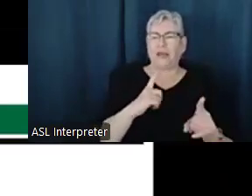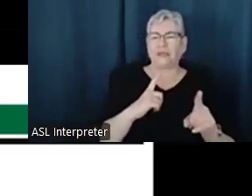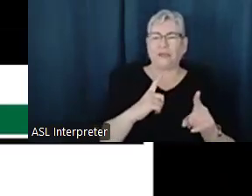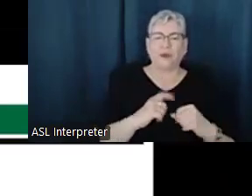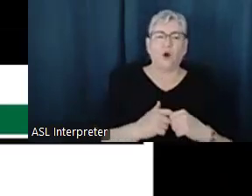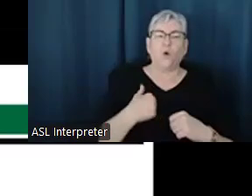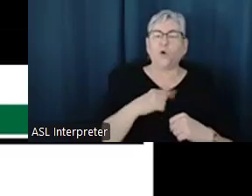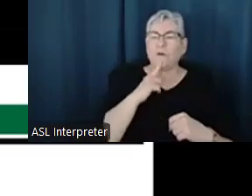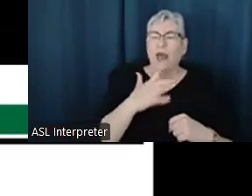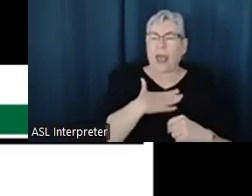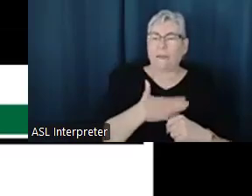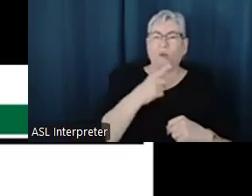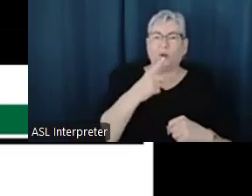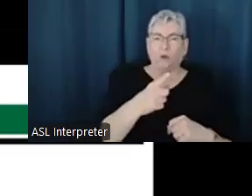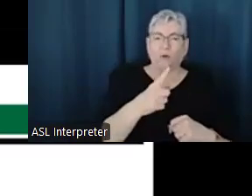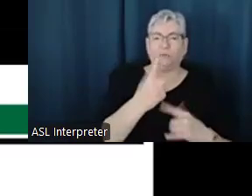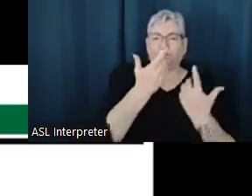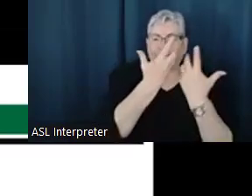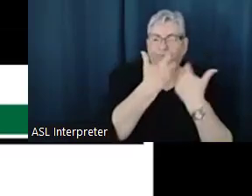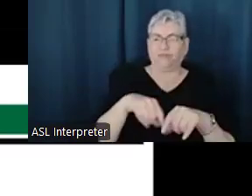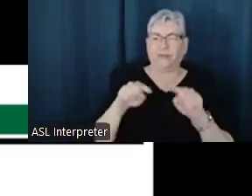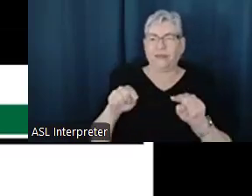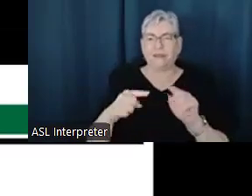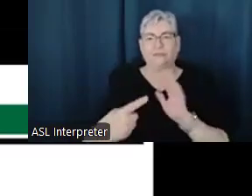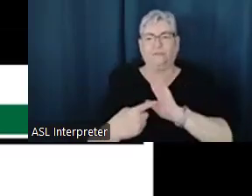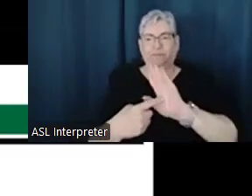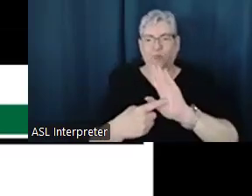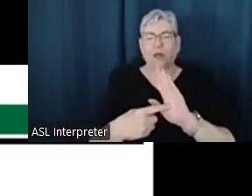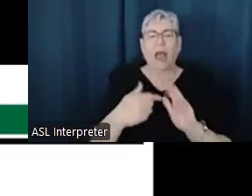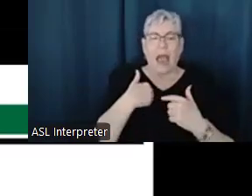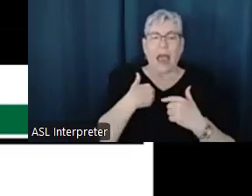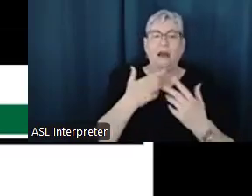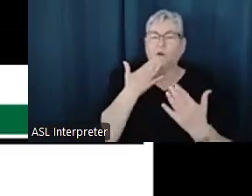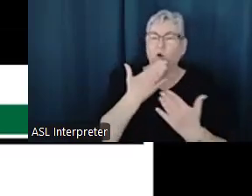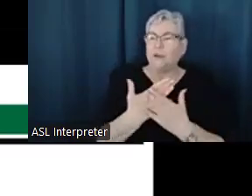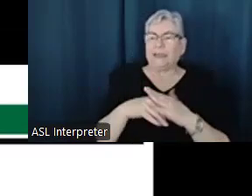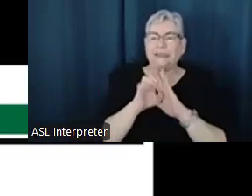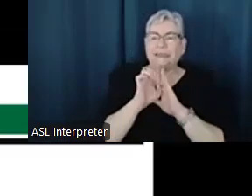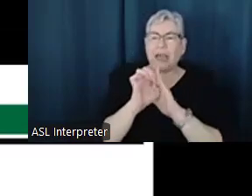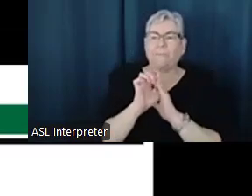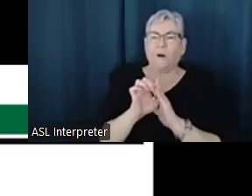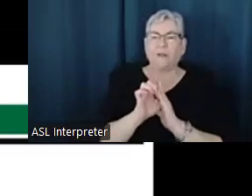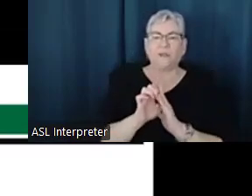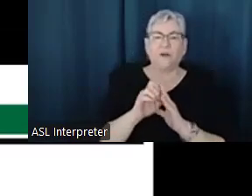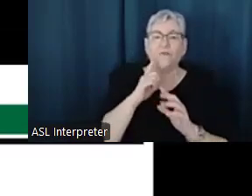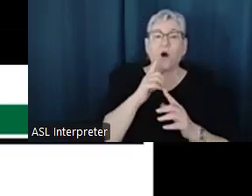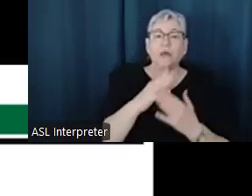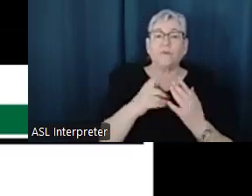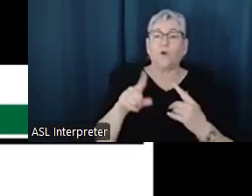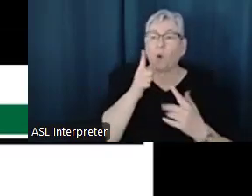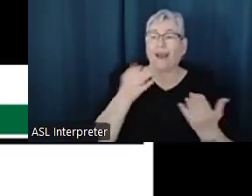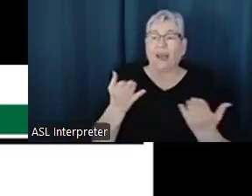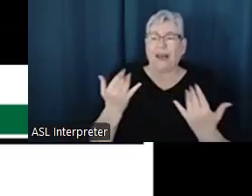that you put this together and presented and had so many good examples. For those of you on here and wondering where